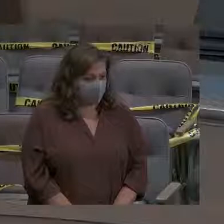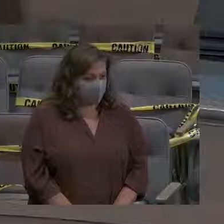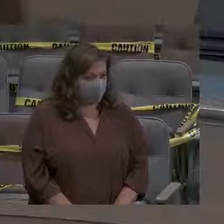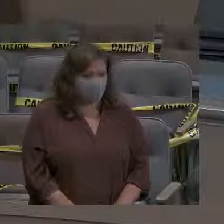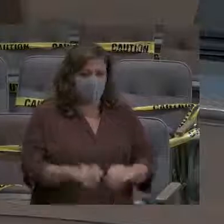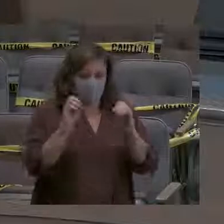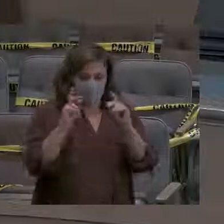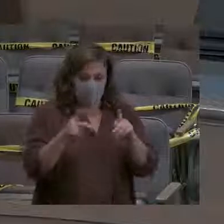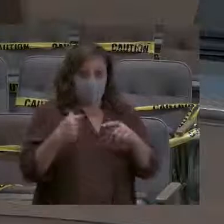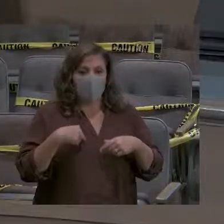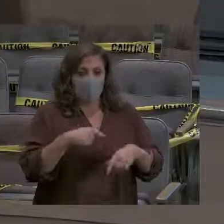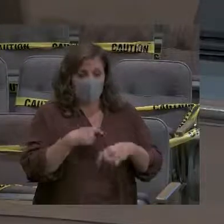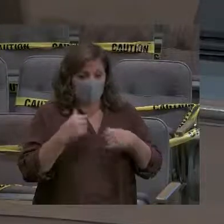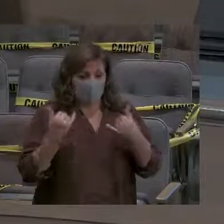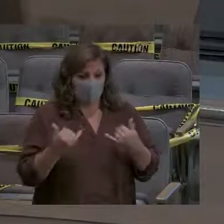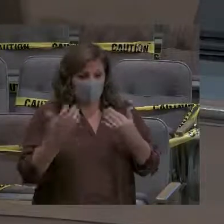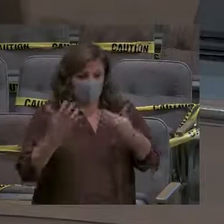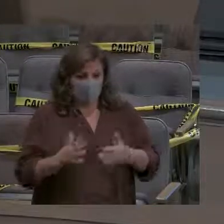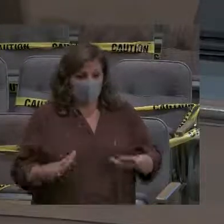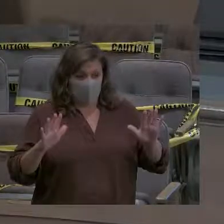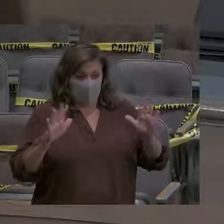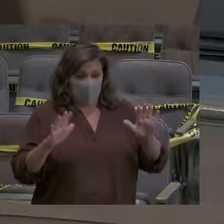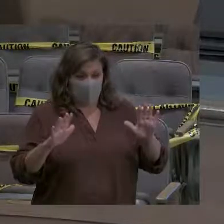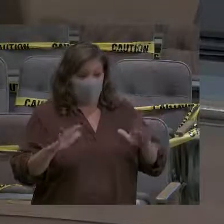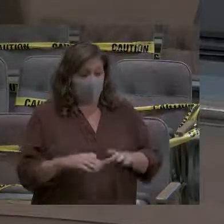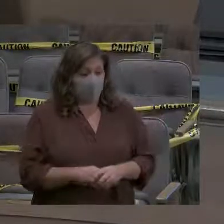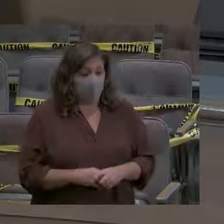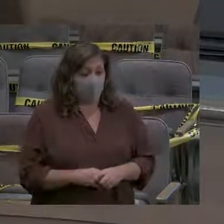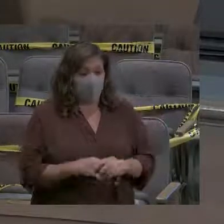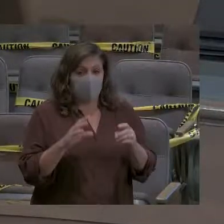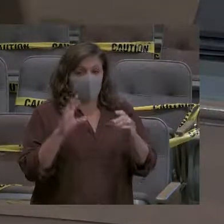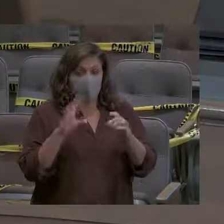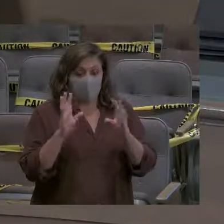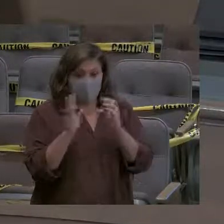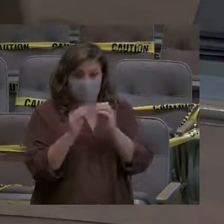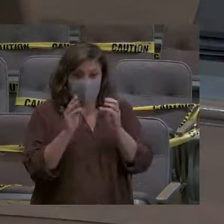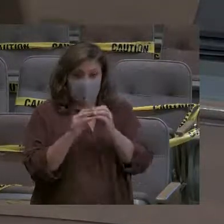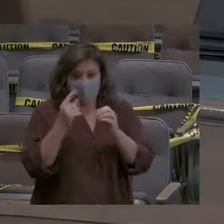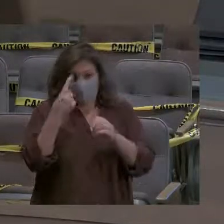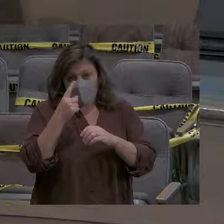We will conclude at this time our press conference